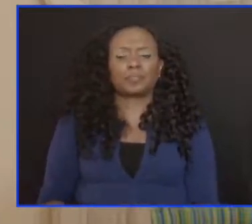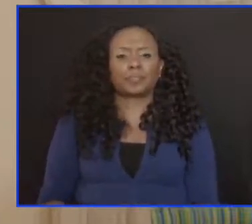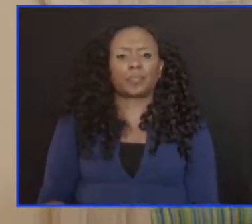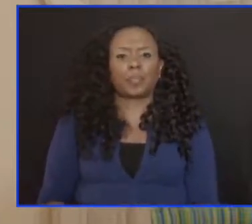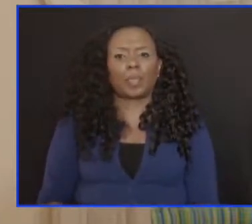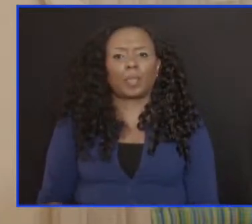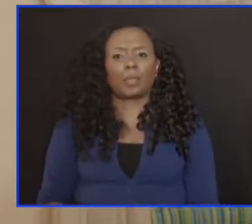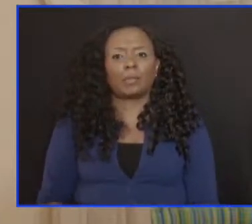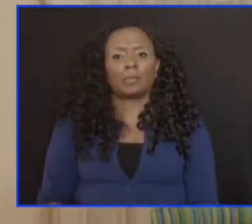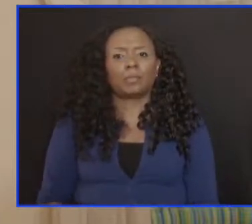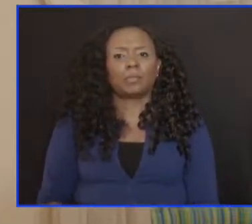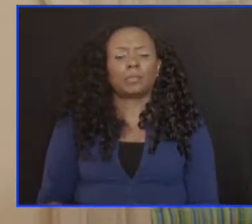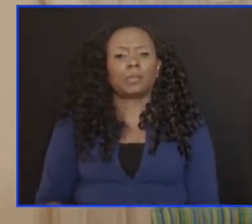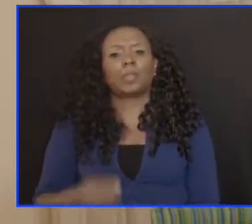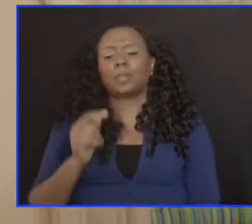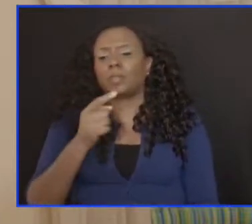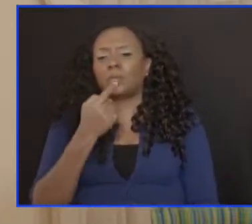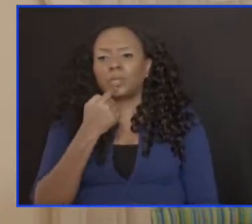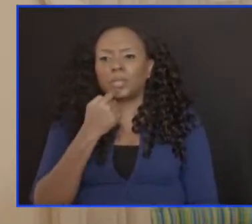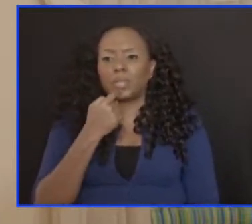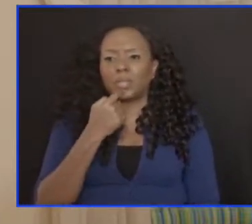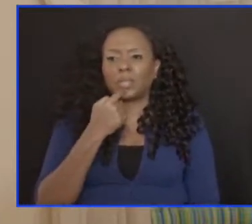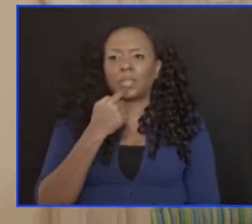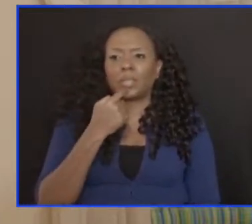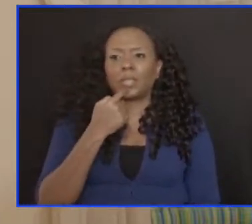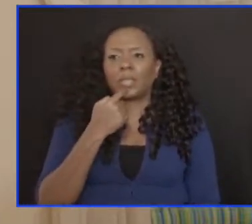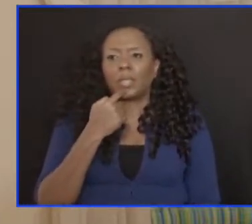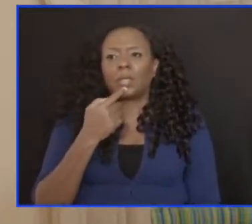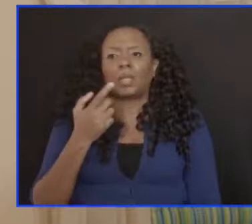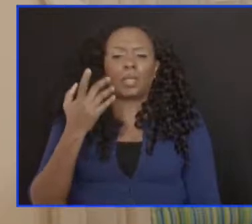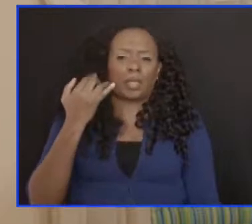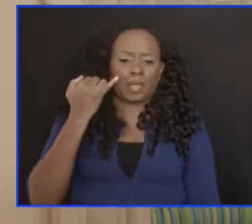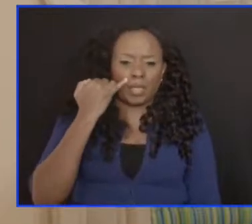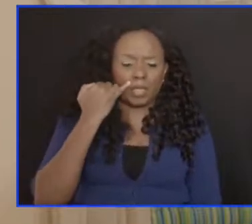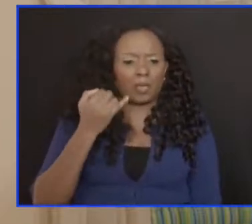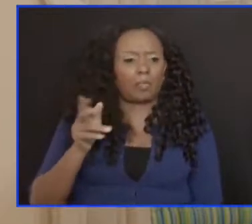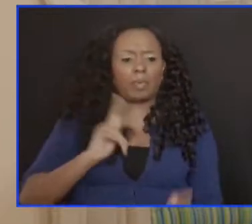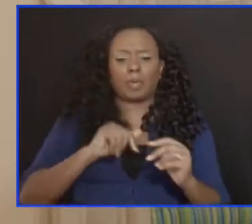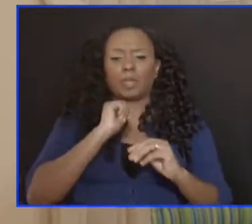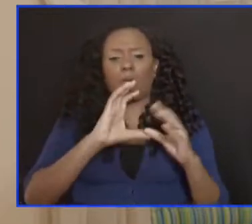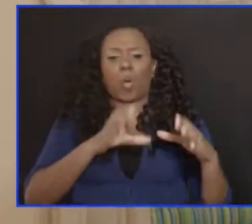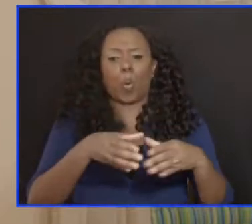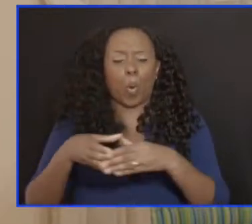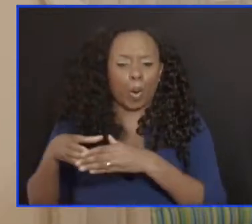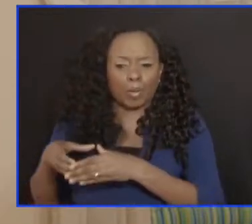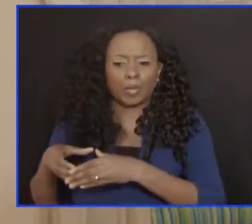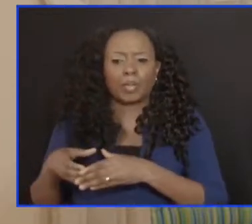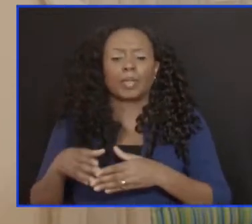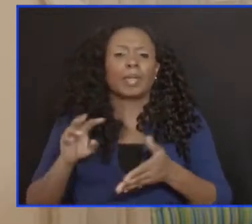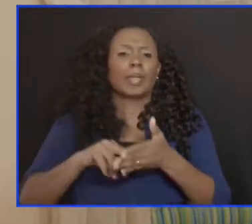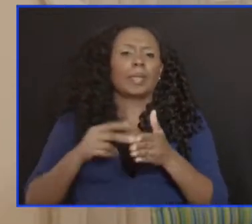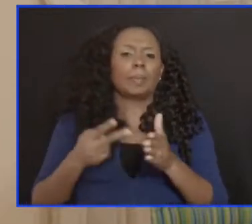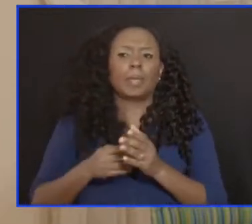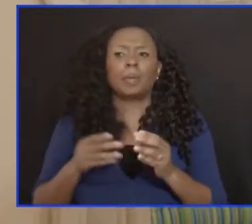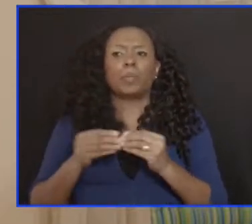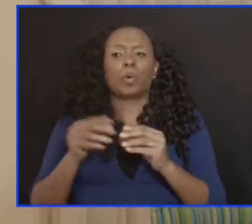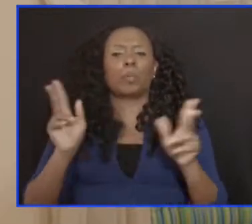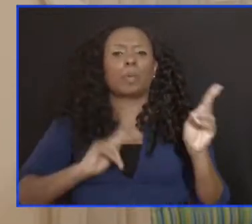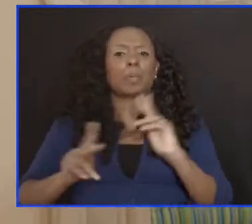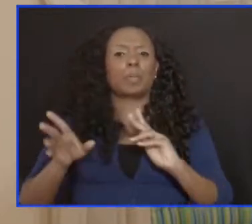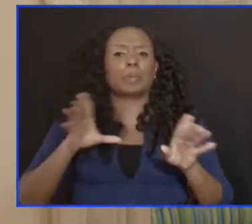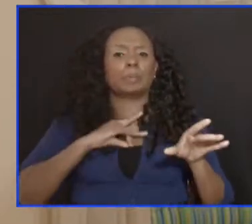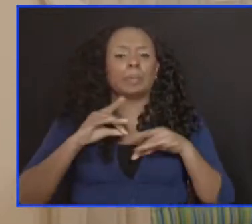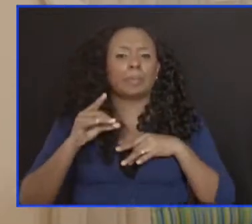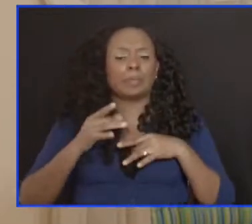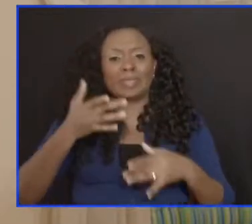routine quarantine was going to be counterproductive, and we argue against that on the basis that it is no one strategy that is going to work to